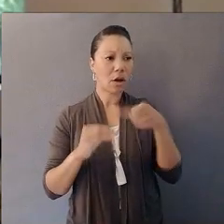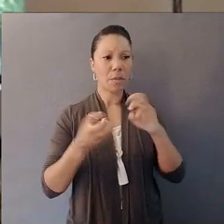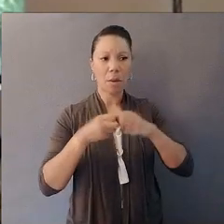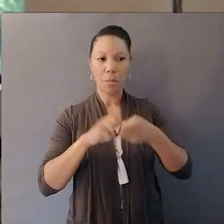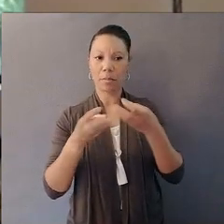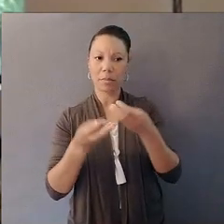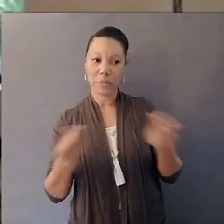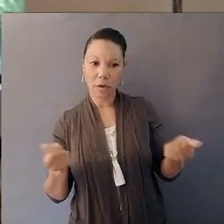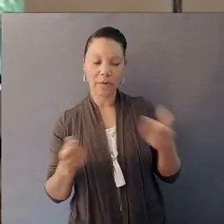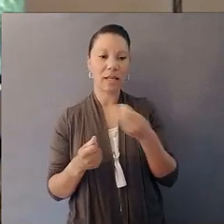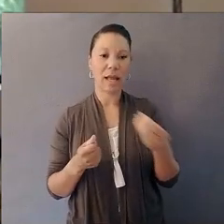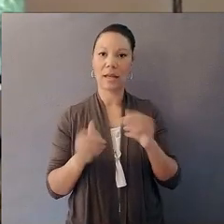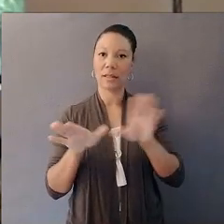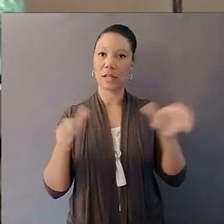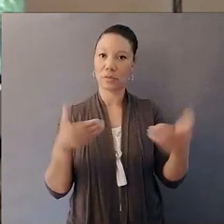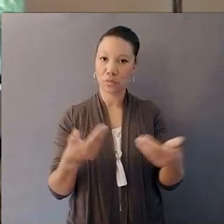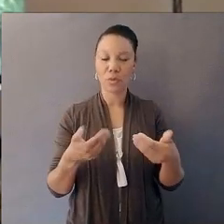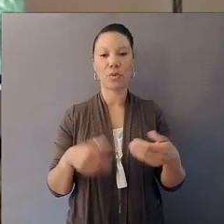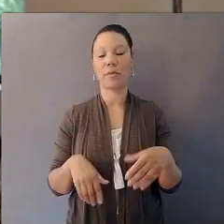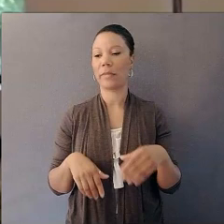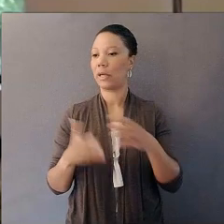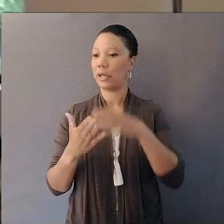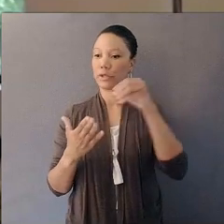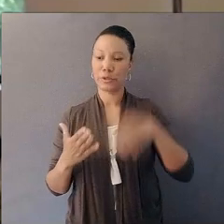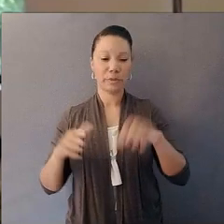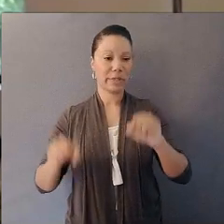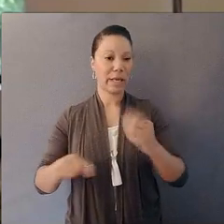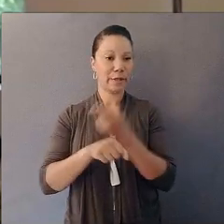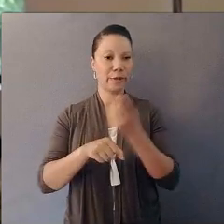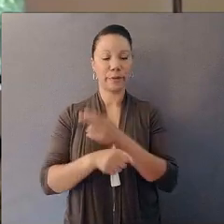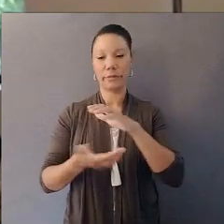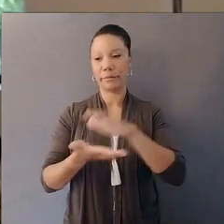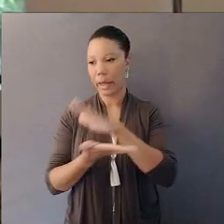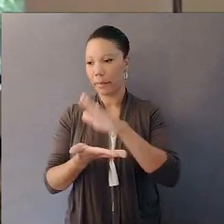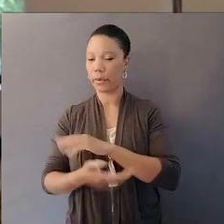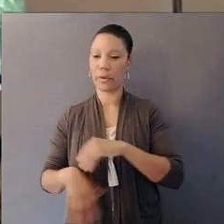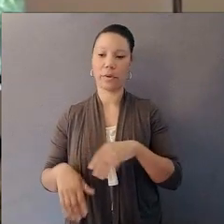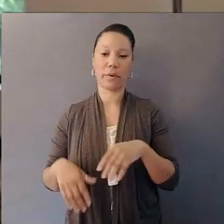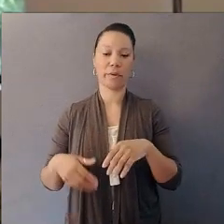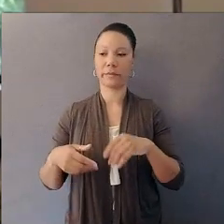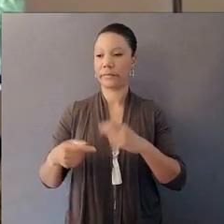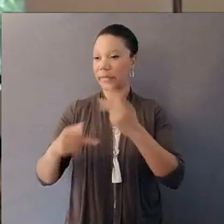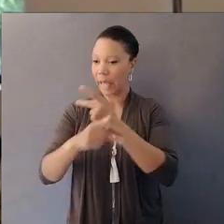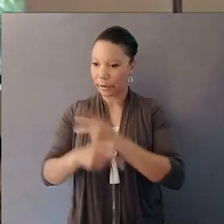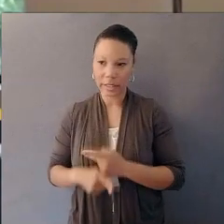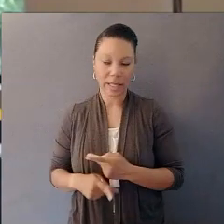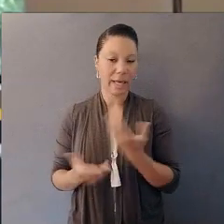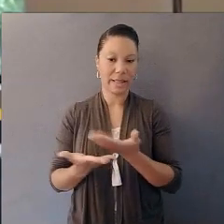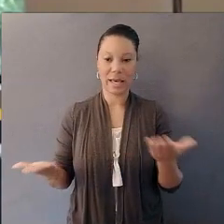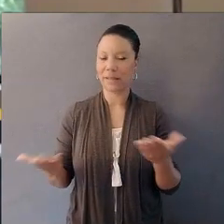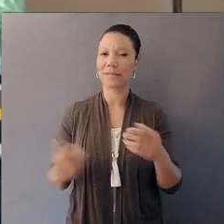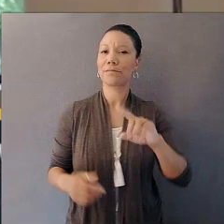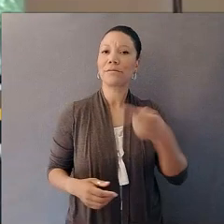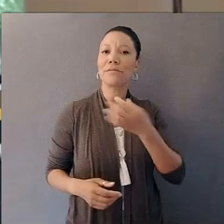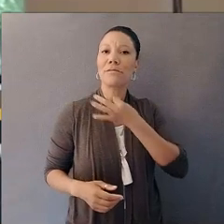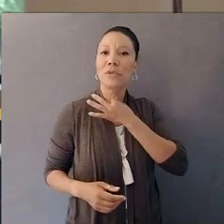students working on, you know, paper, drawing things out, figuring things out, calculating things on paper. How, just out of curiosity,